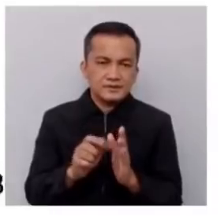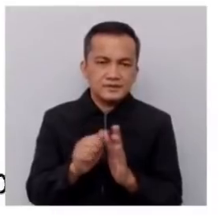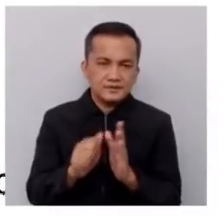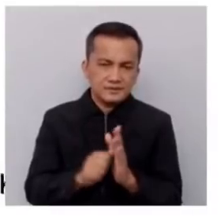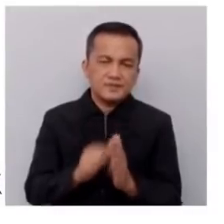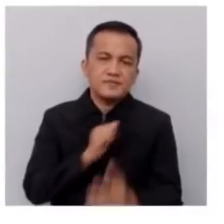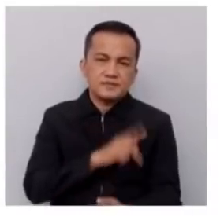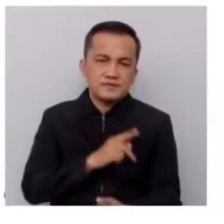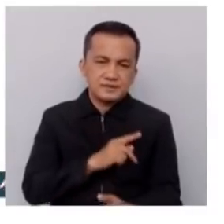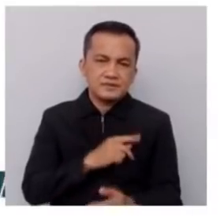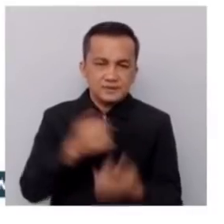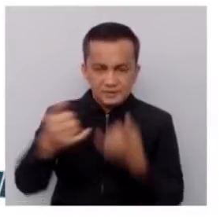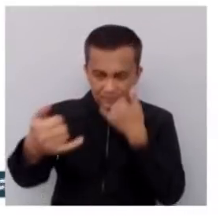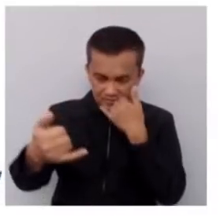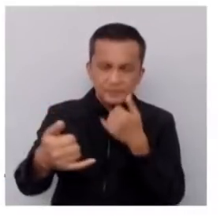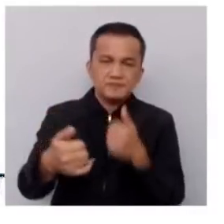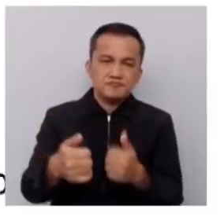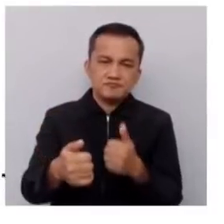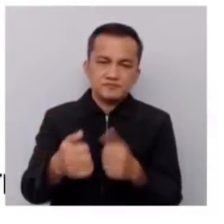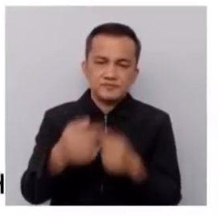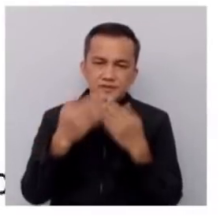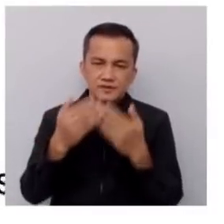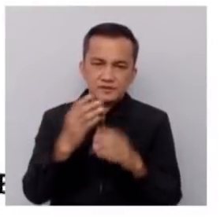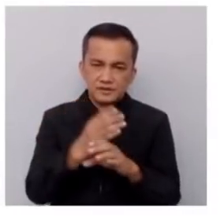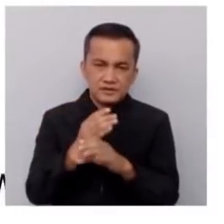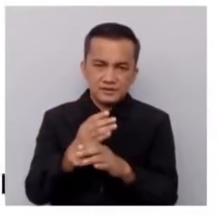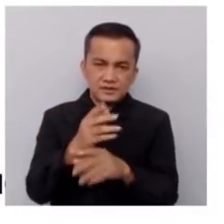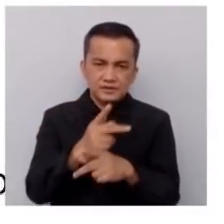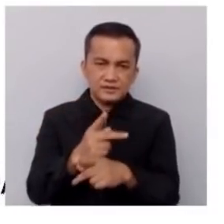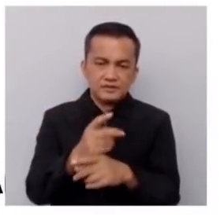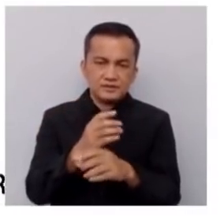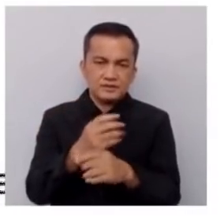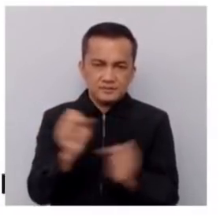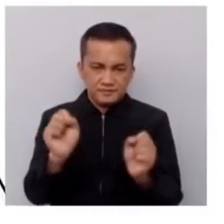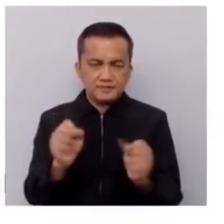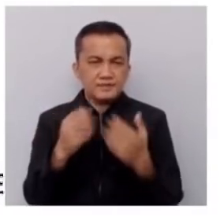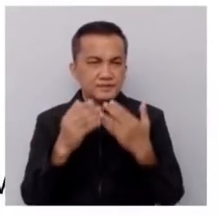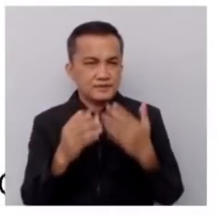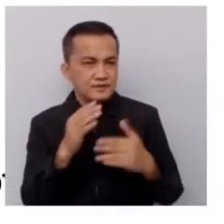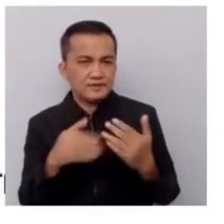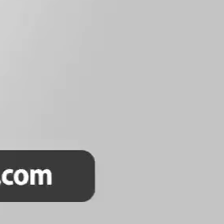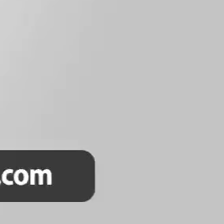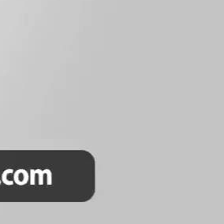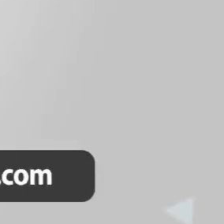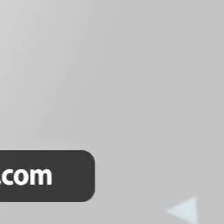you taking our call today. Thank you. Take care. Keep safe. Thank you, Carmina, and to all our viewers.